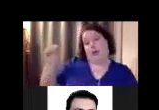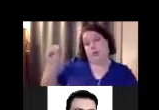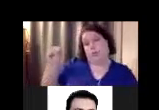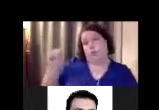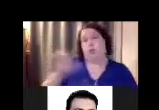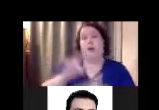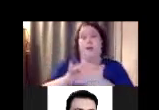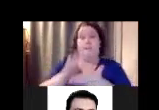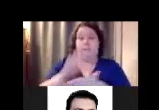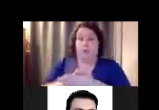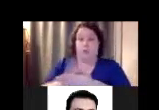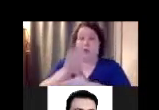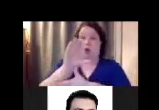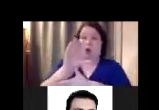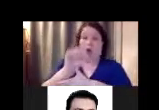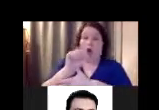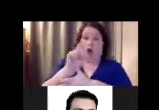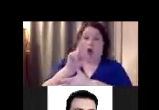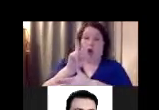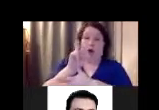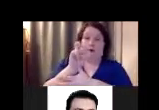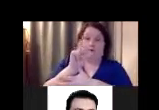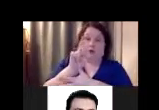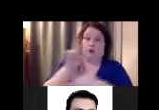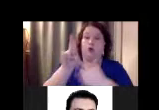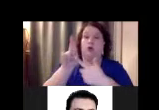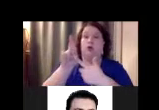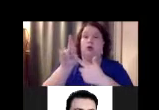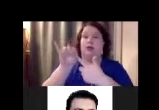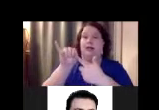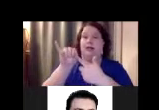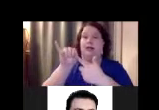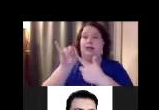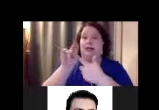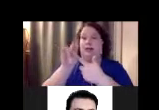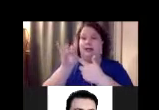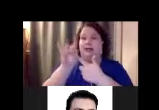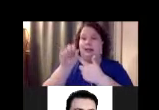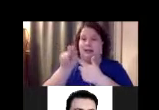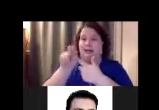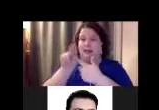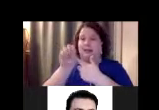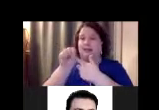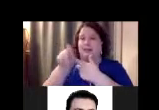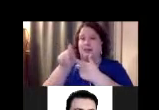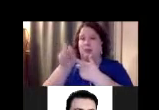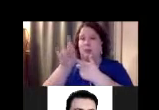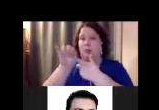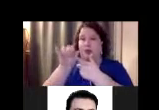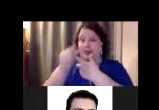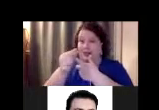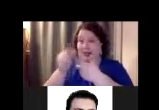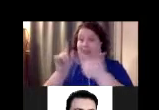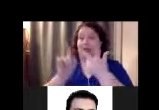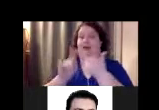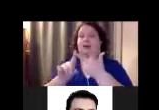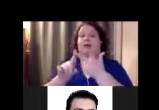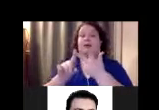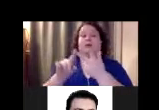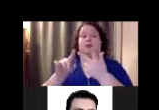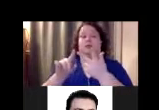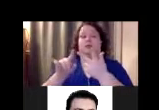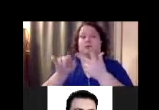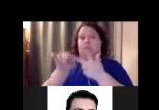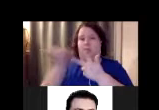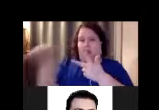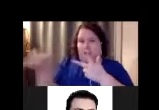Tennyson, addressing the elementary schools at South Waco, Kendrick, and Alta Vista, but also looking at some district-wide